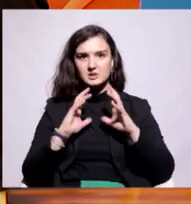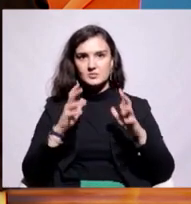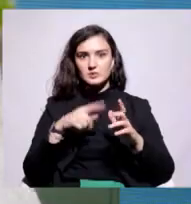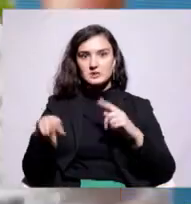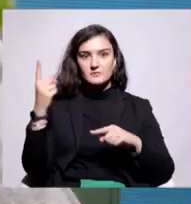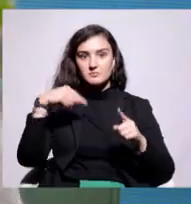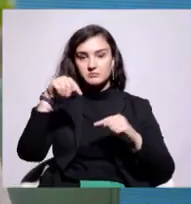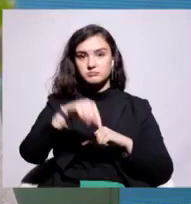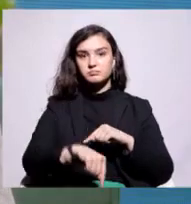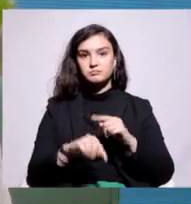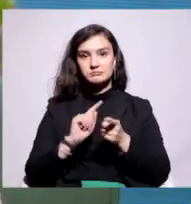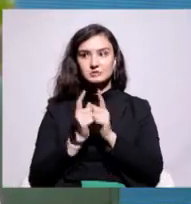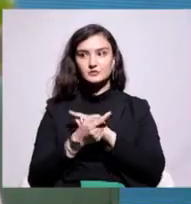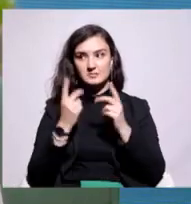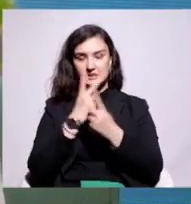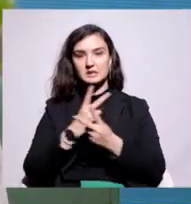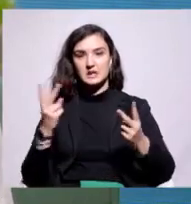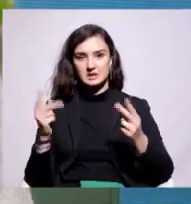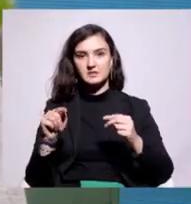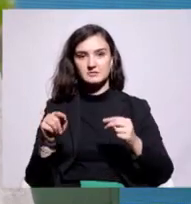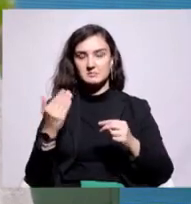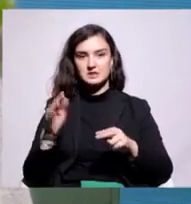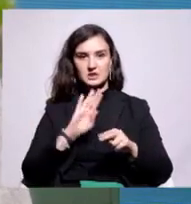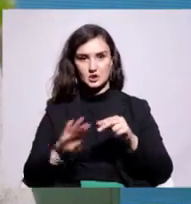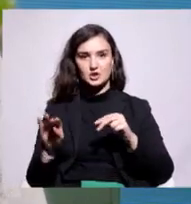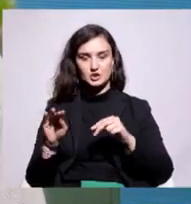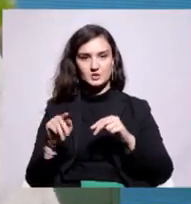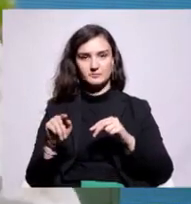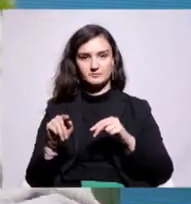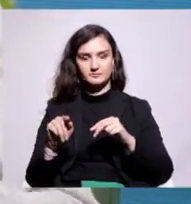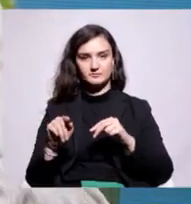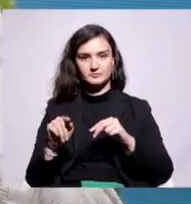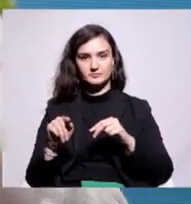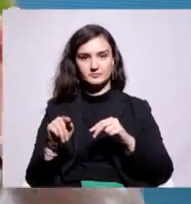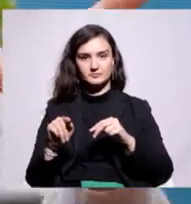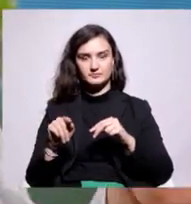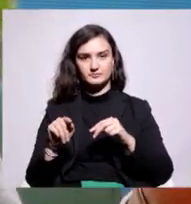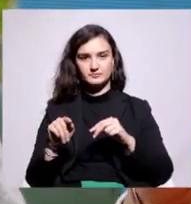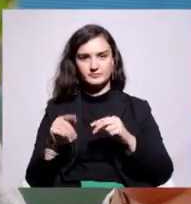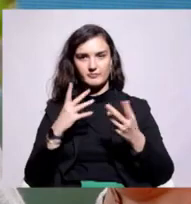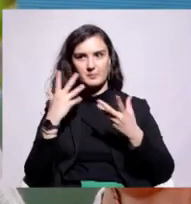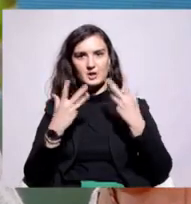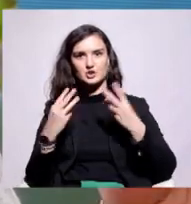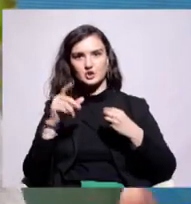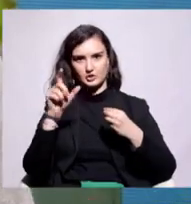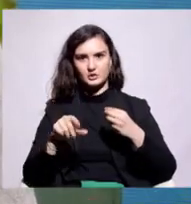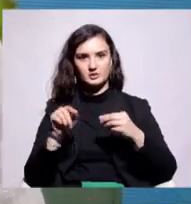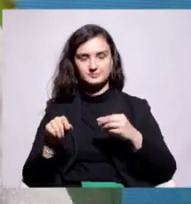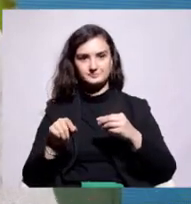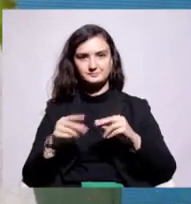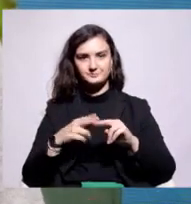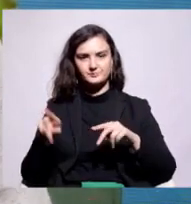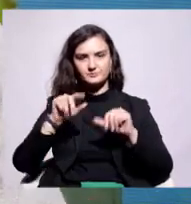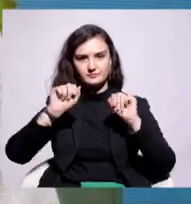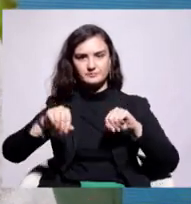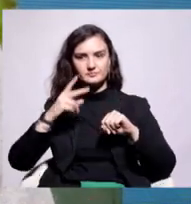comes back and finds that the world has changed without him. Setting aside like the magic aspect of it, you